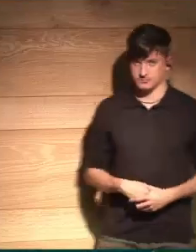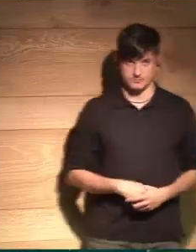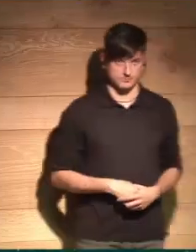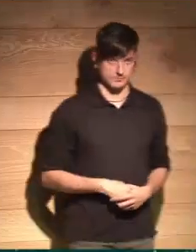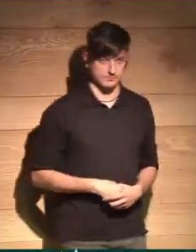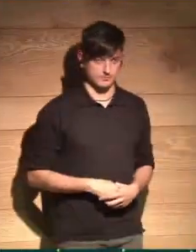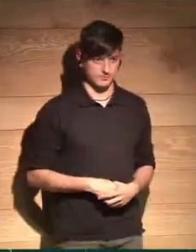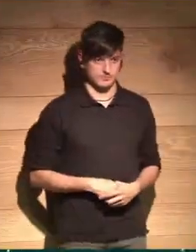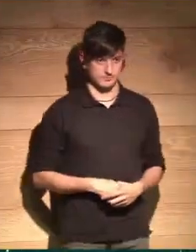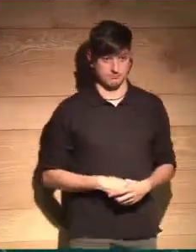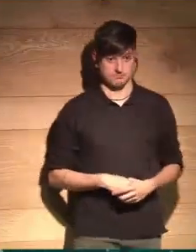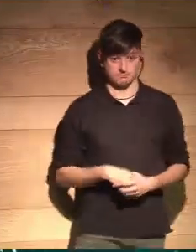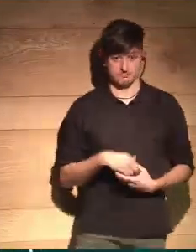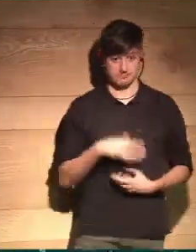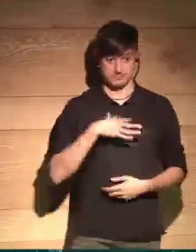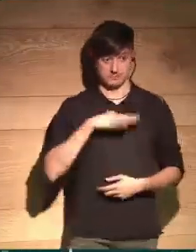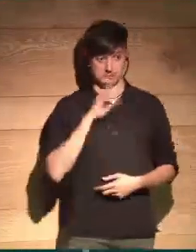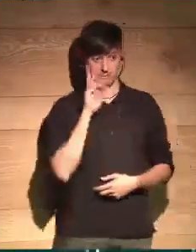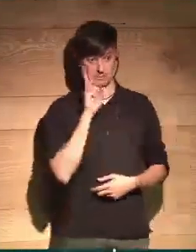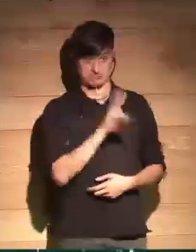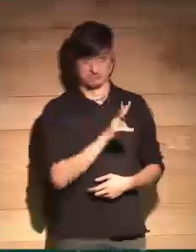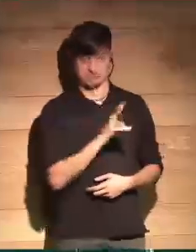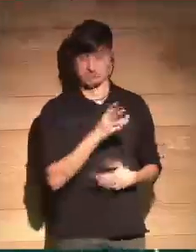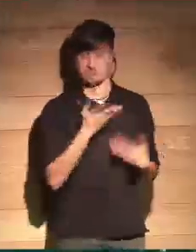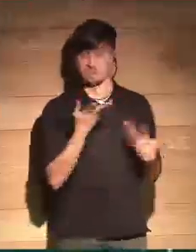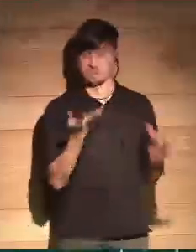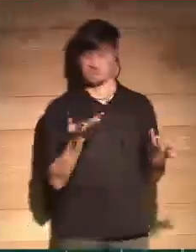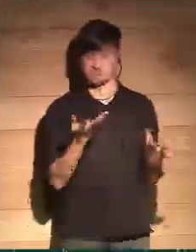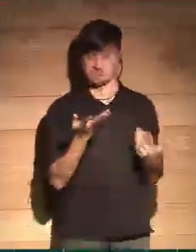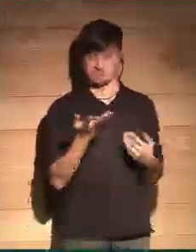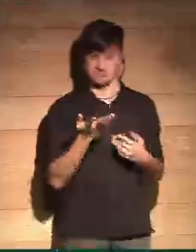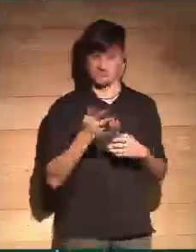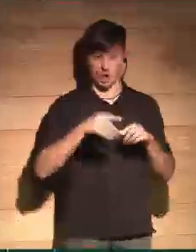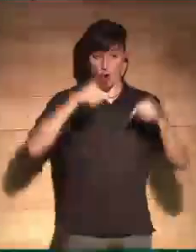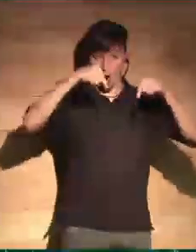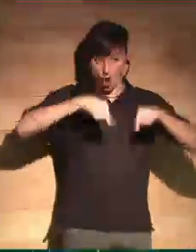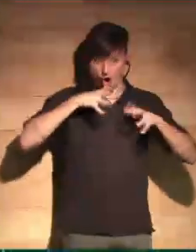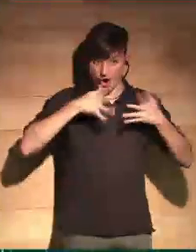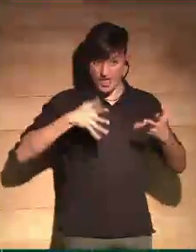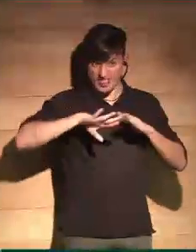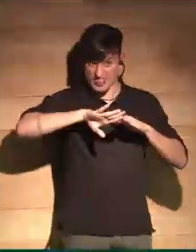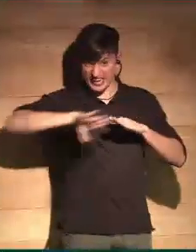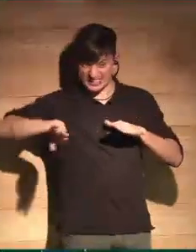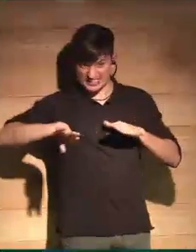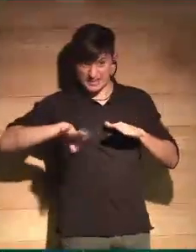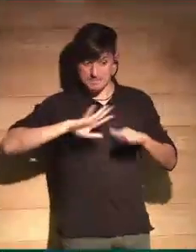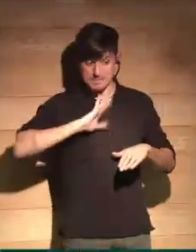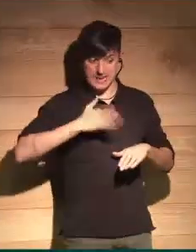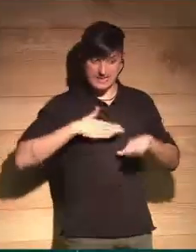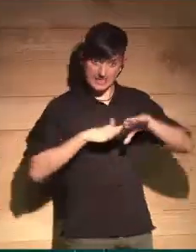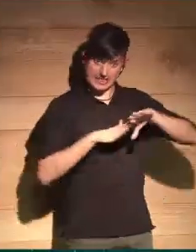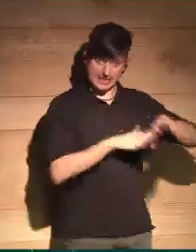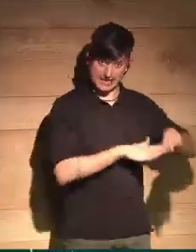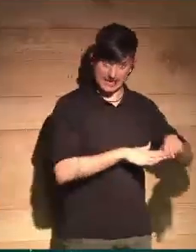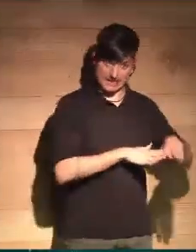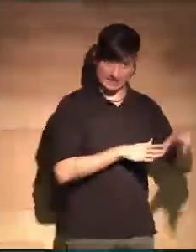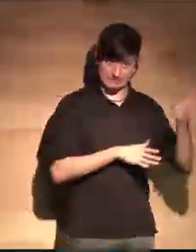the right you see today to the left you see how it could be tomorrow. And so tomorrow, if we had a more efficient dispatching system, we could again make the city much more